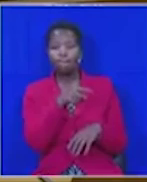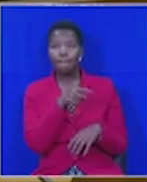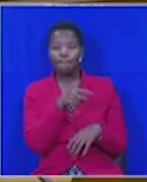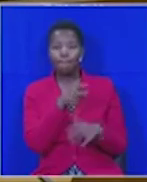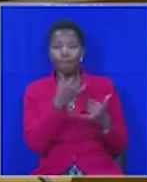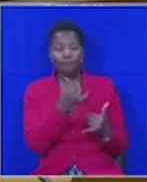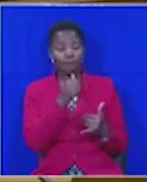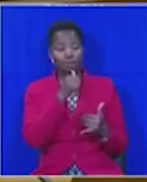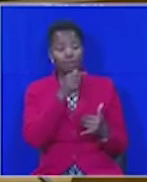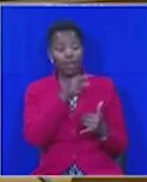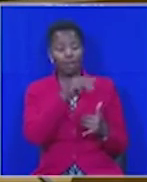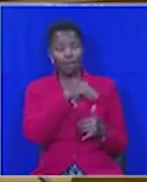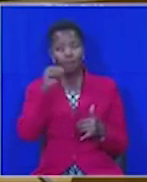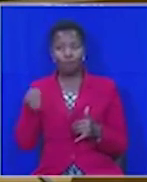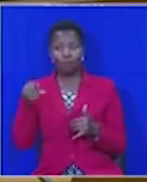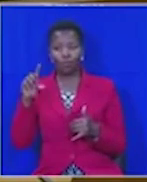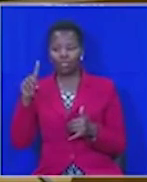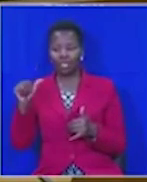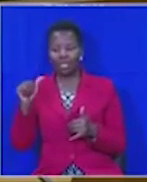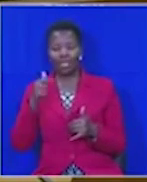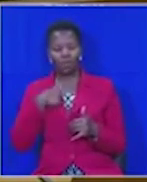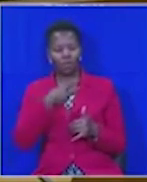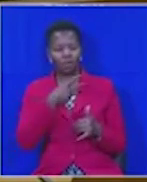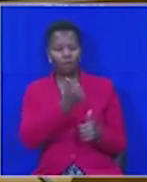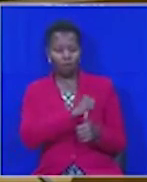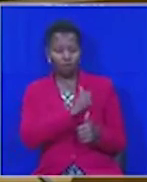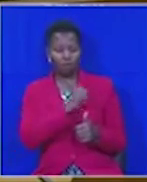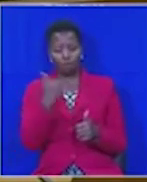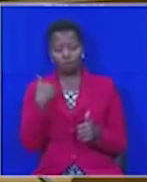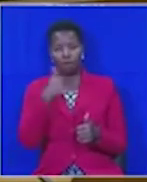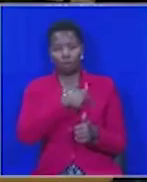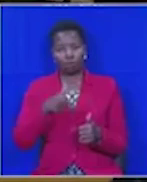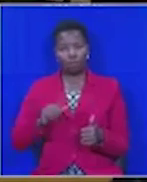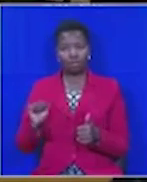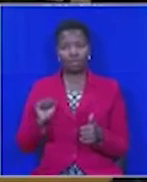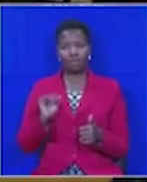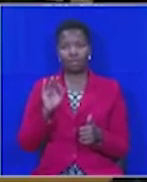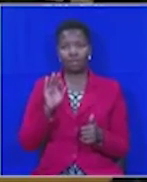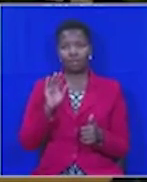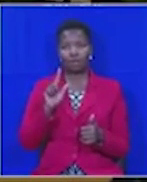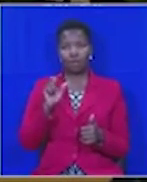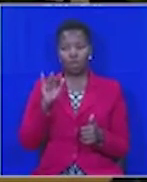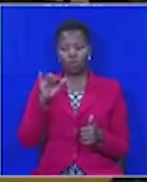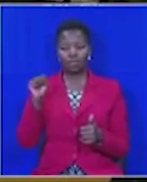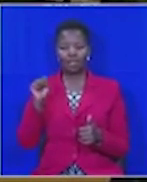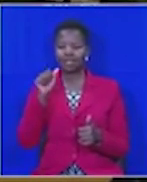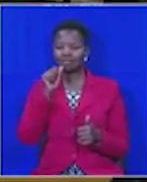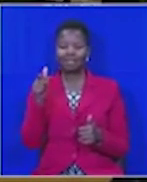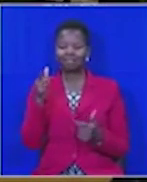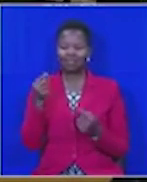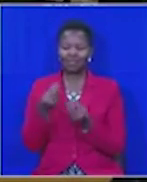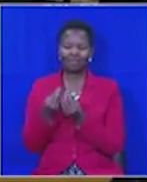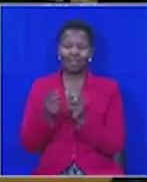by the way, former president weNUSAS lo, but ke uyaganga nje. Honourable member, your time has now expired.